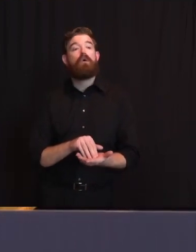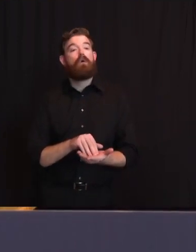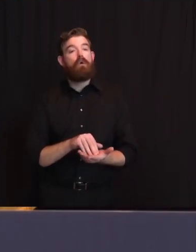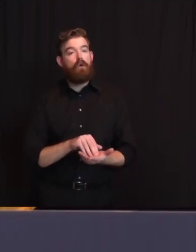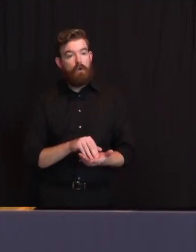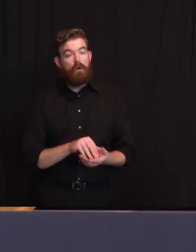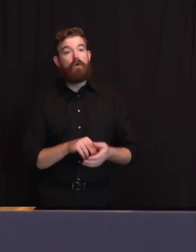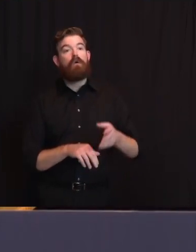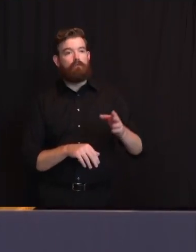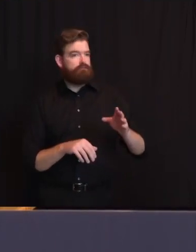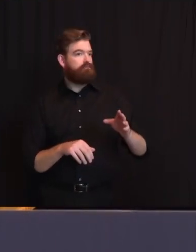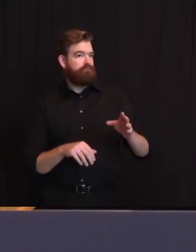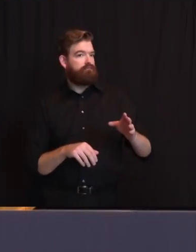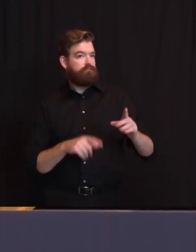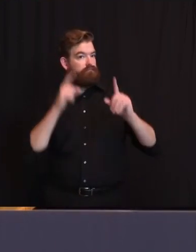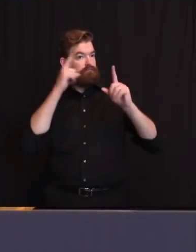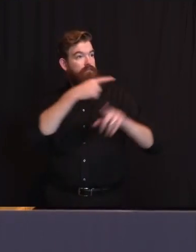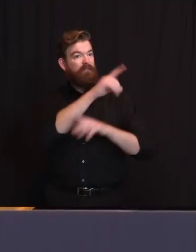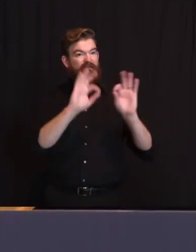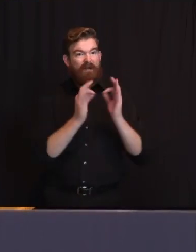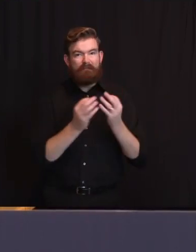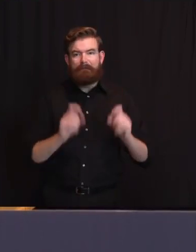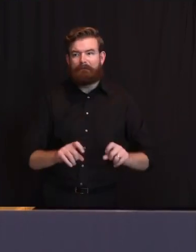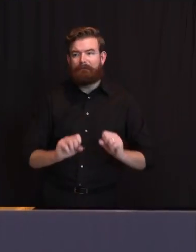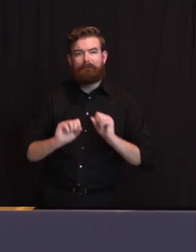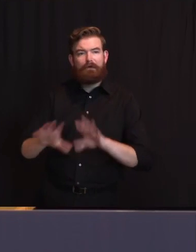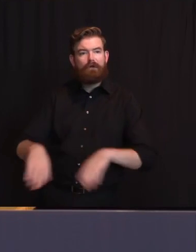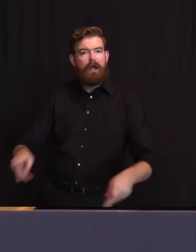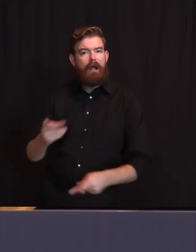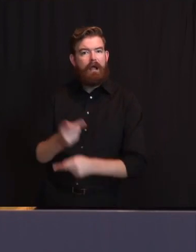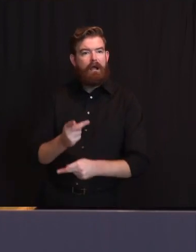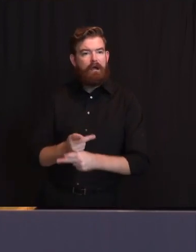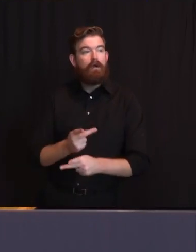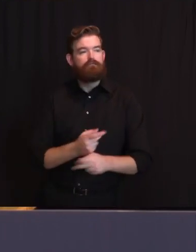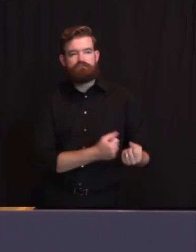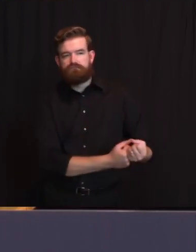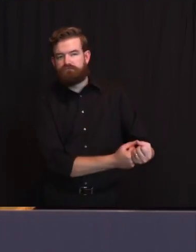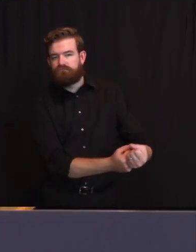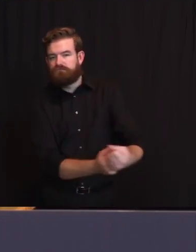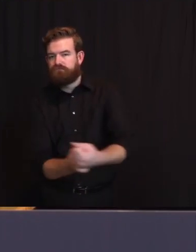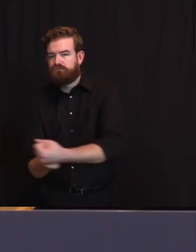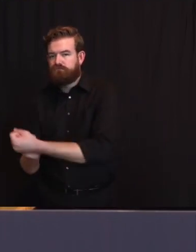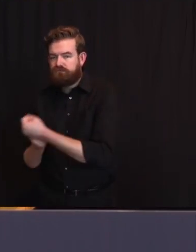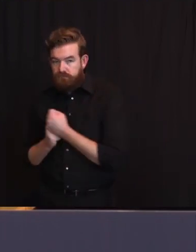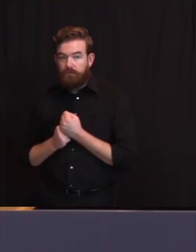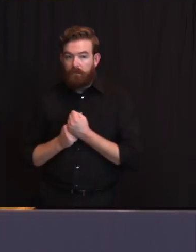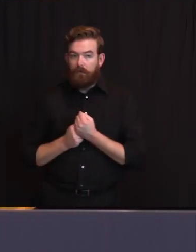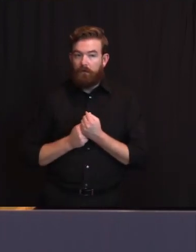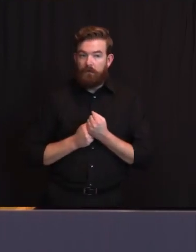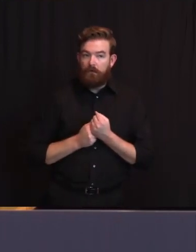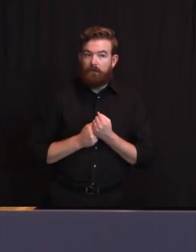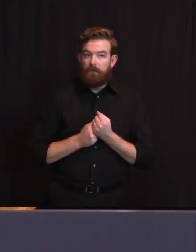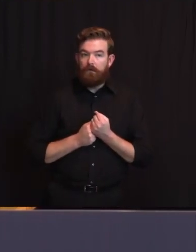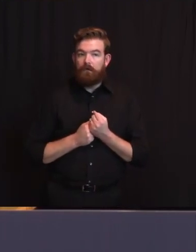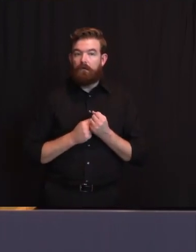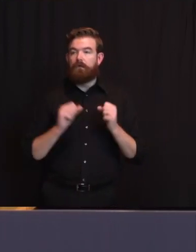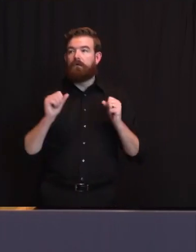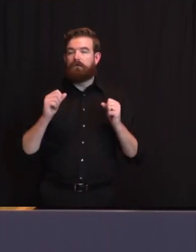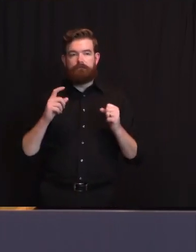subsidize families most in need. And the whole reason for that is to expand capacity. So we can't make them open,